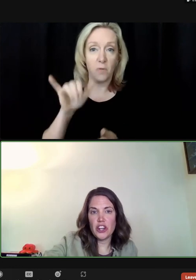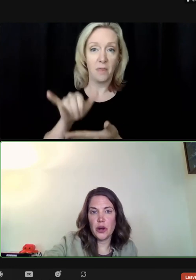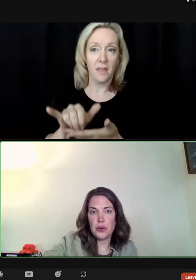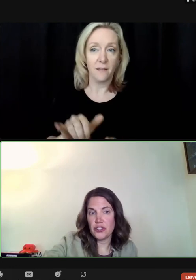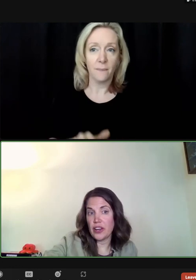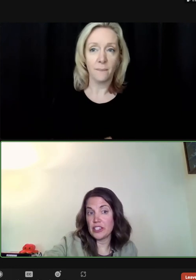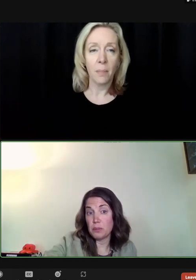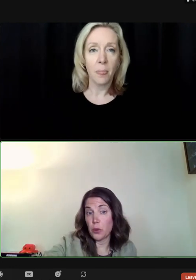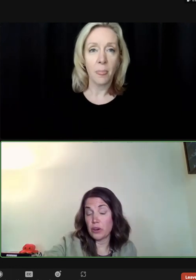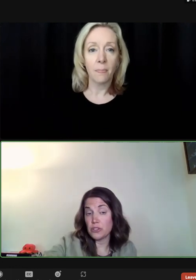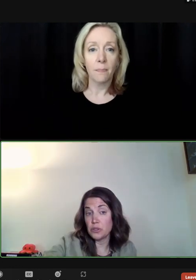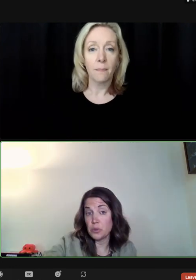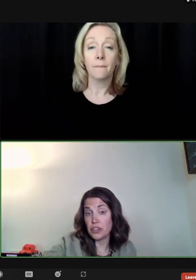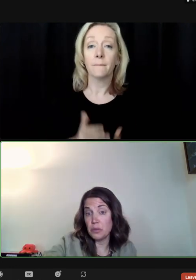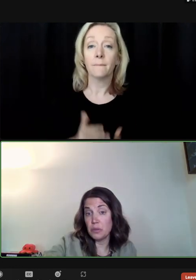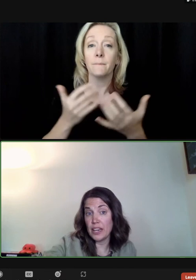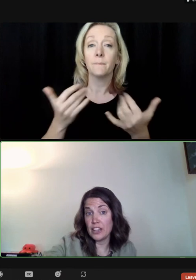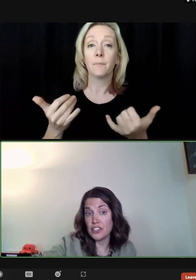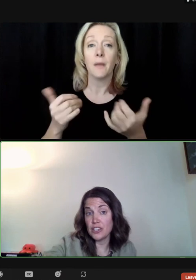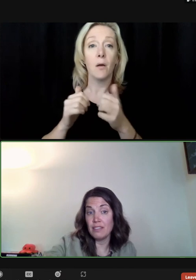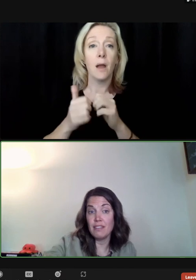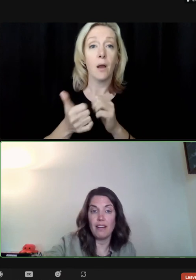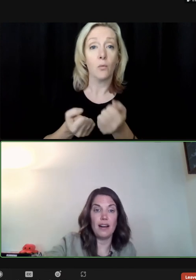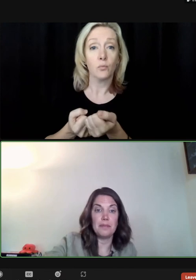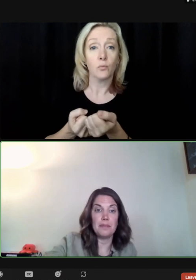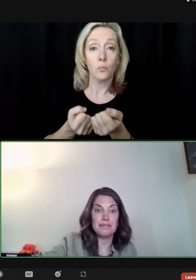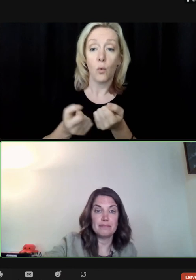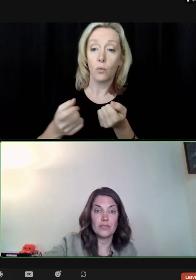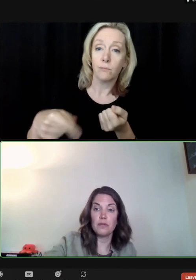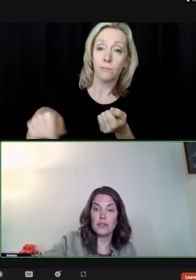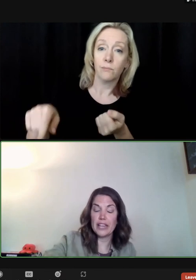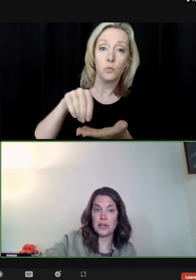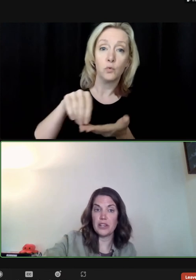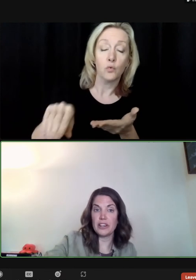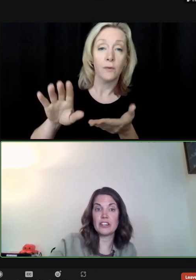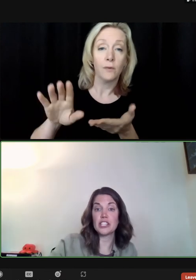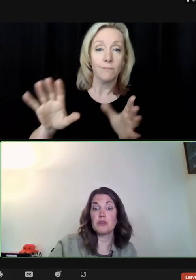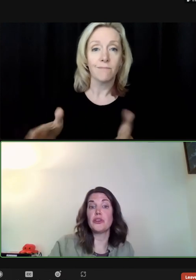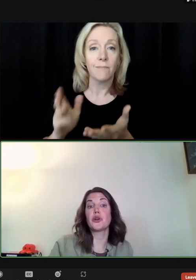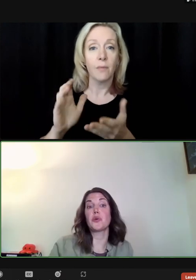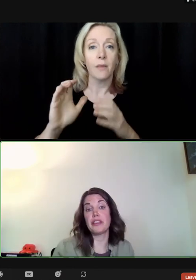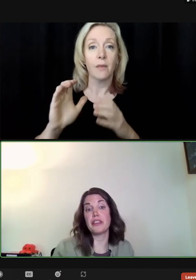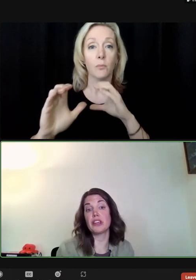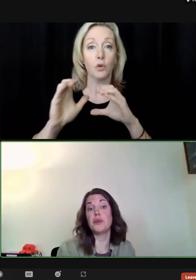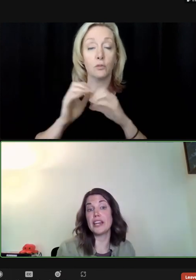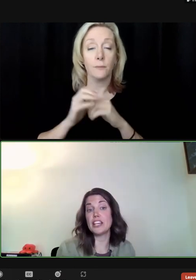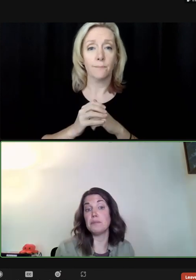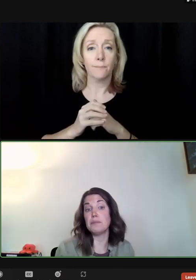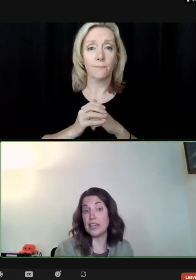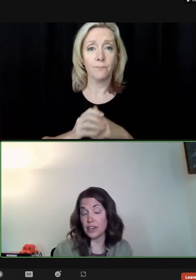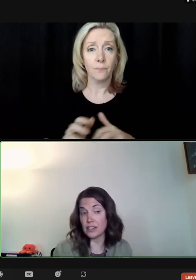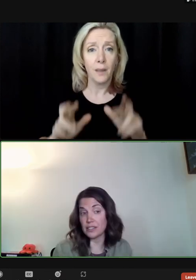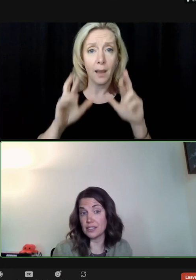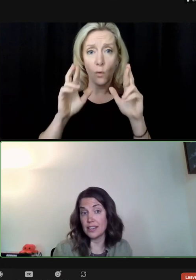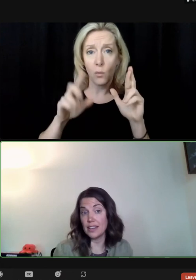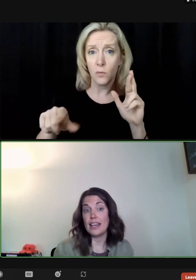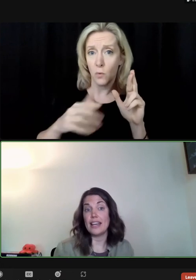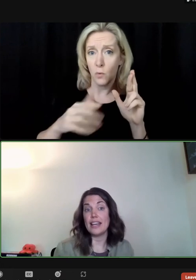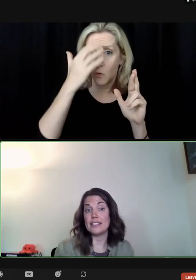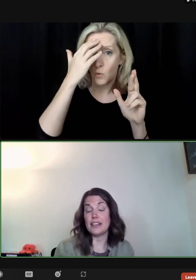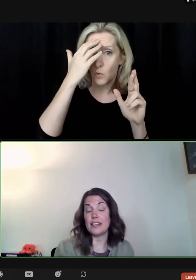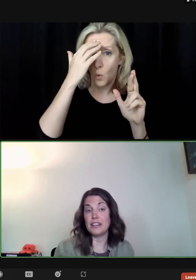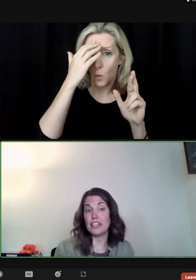So where do we start with trying to support our students with their communication? Hopefully everybody on here is familiar with the communication